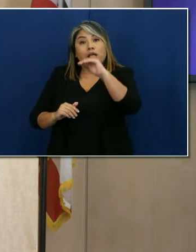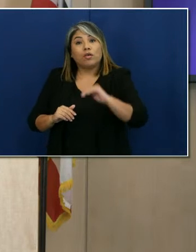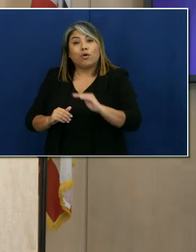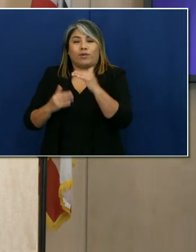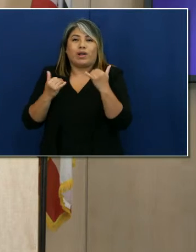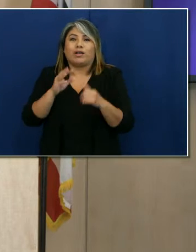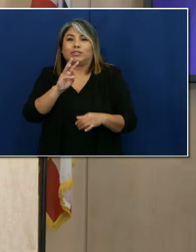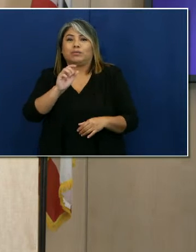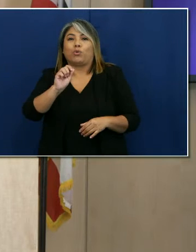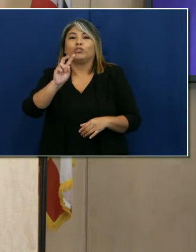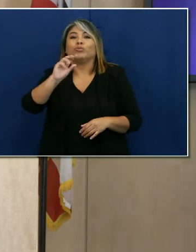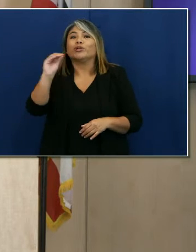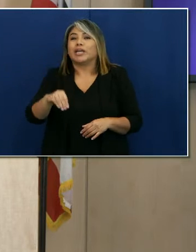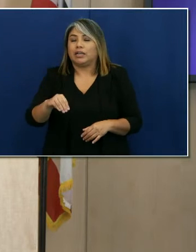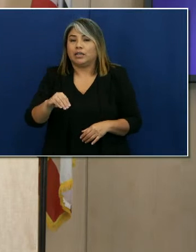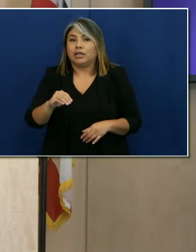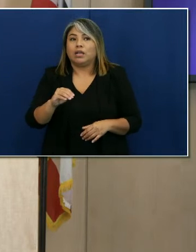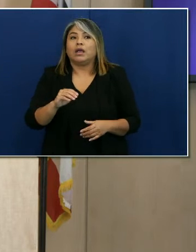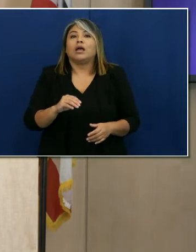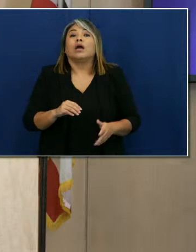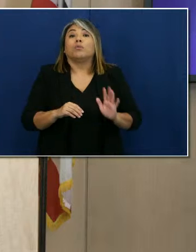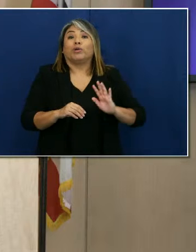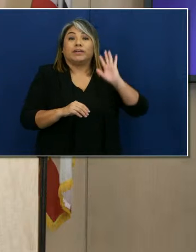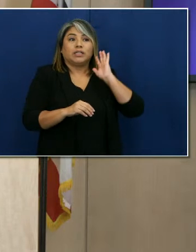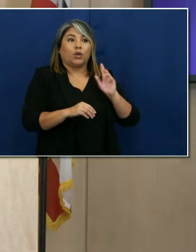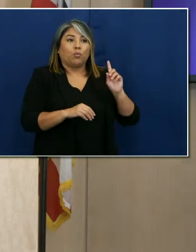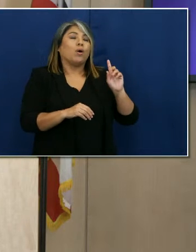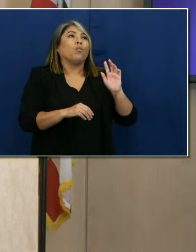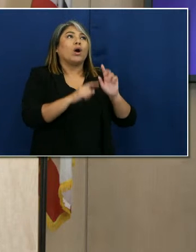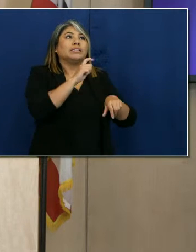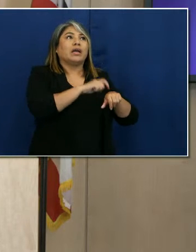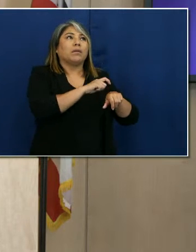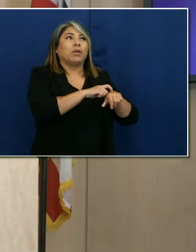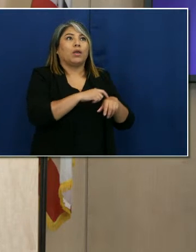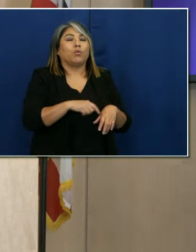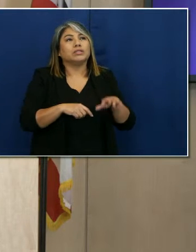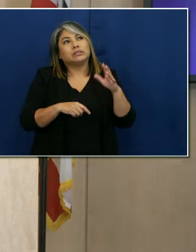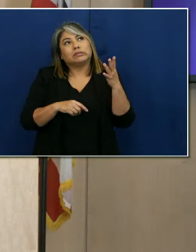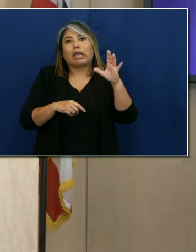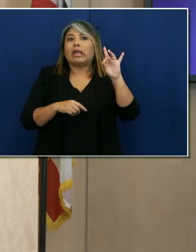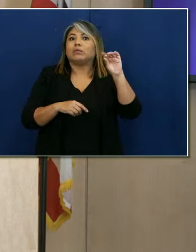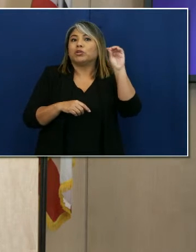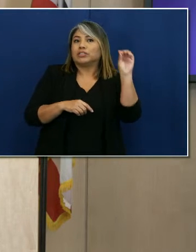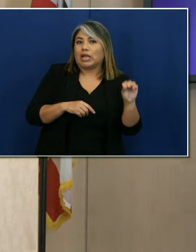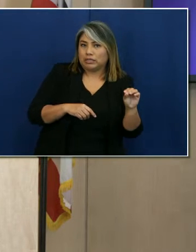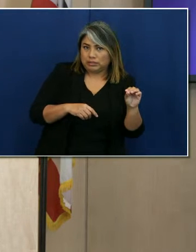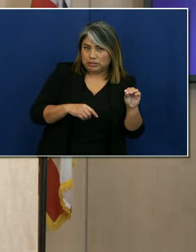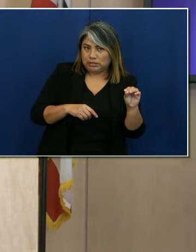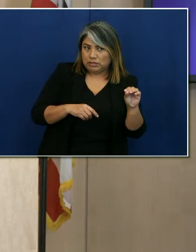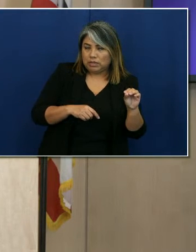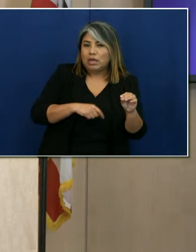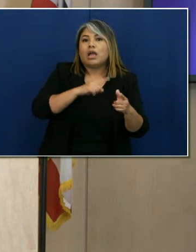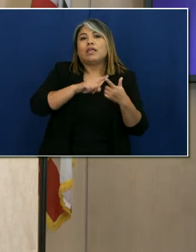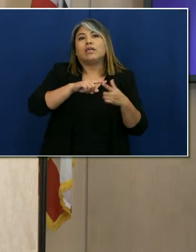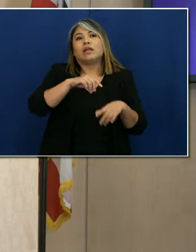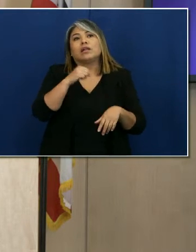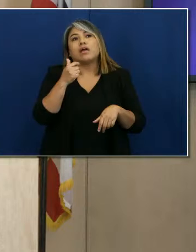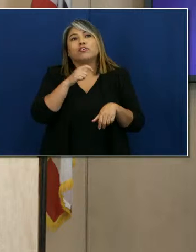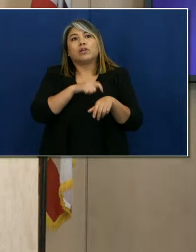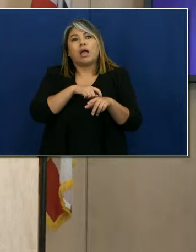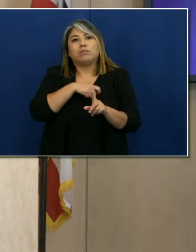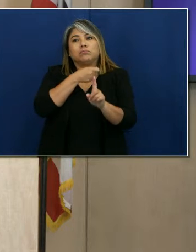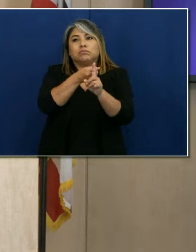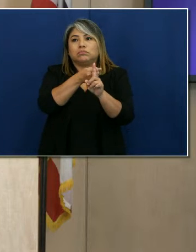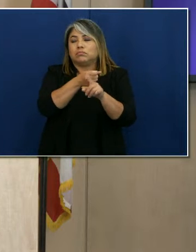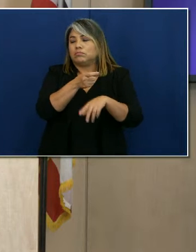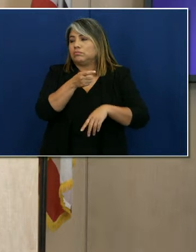at 6.2%. Previously, at one point in time, it was 8%, and then at another time, it